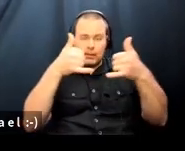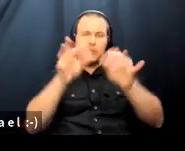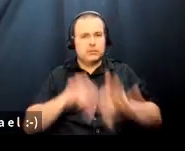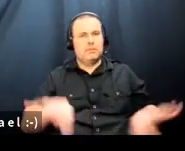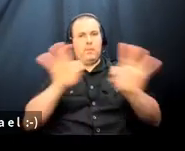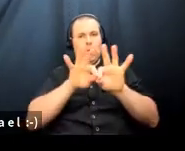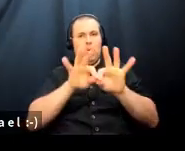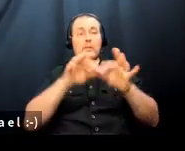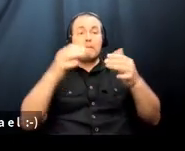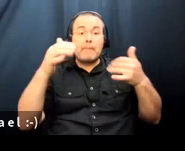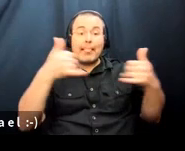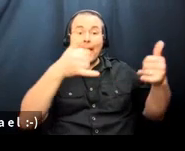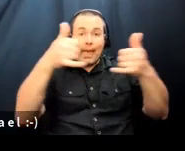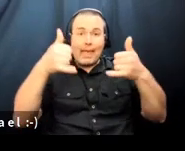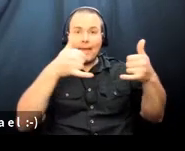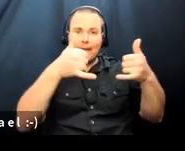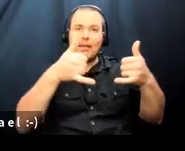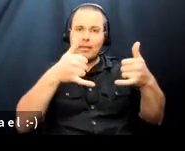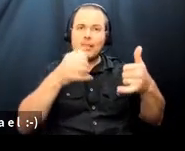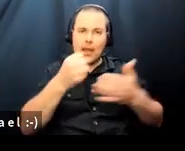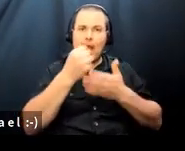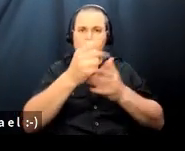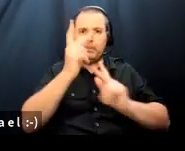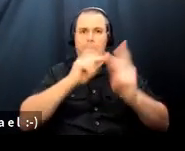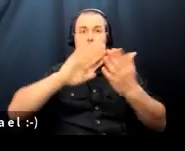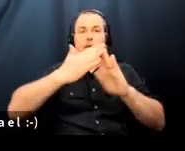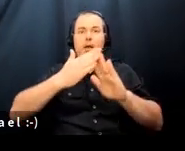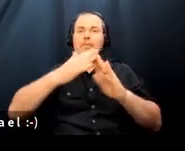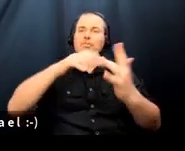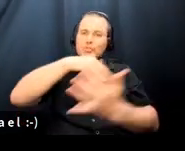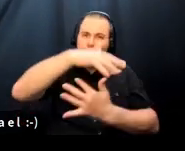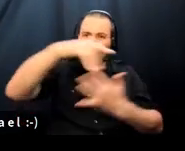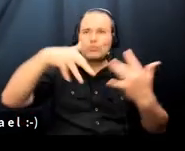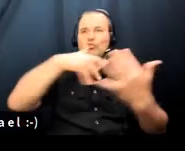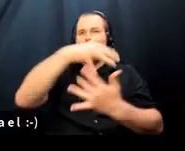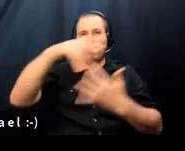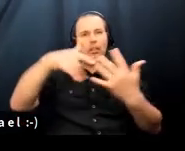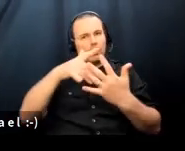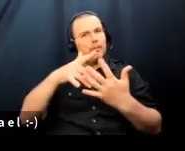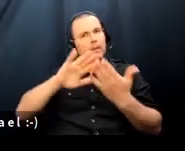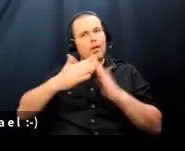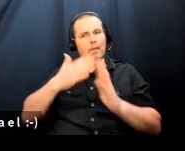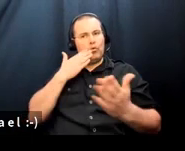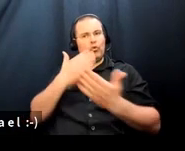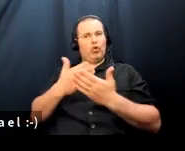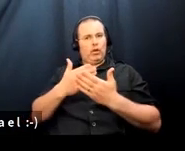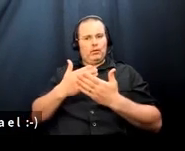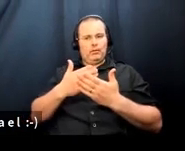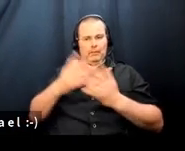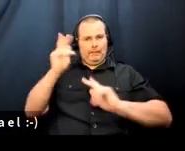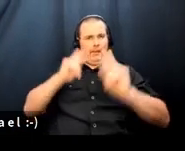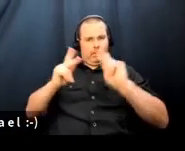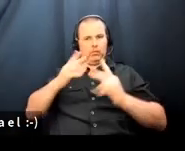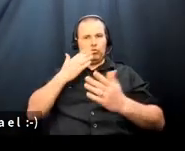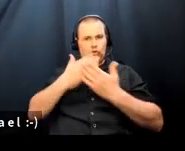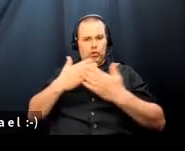that socializes people and makes us good human beings. Label things.